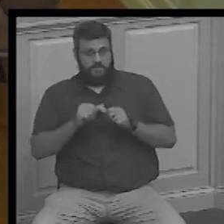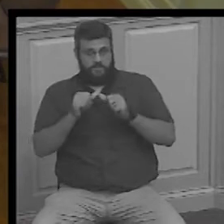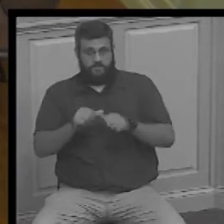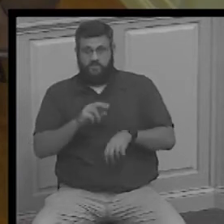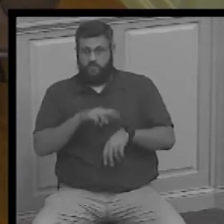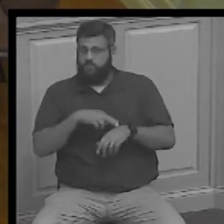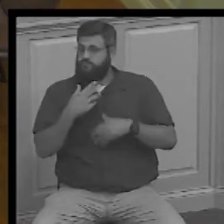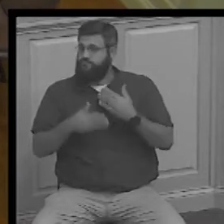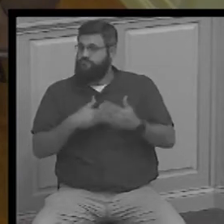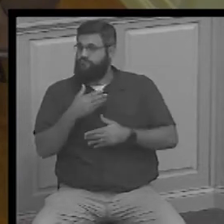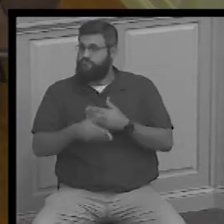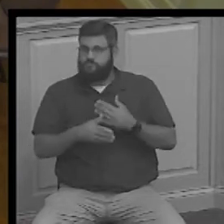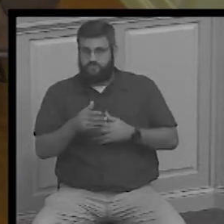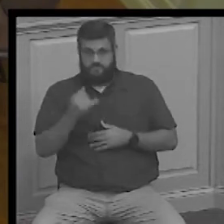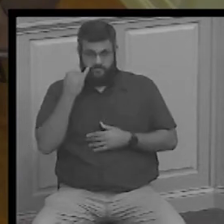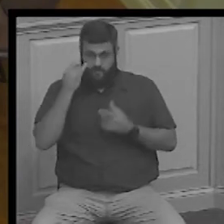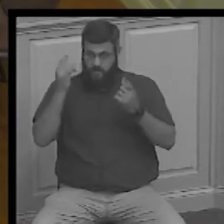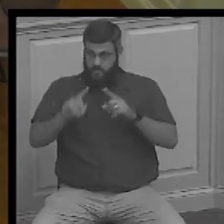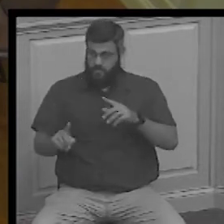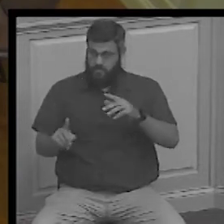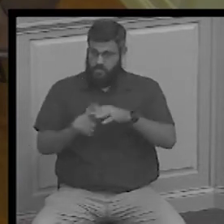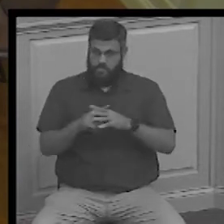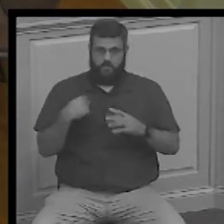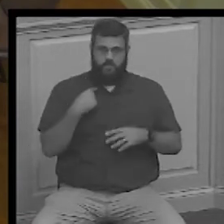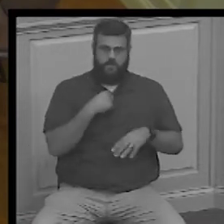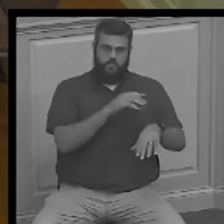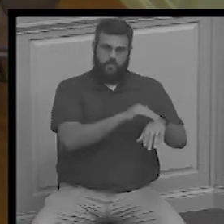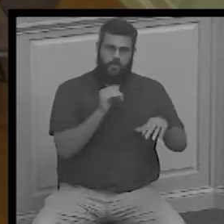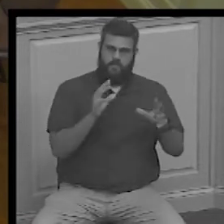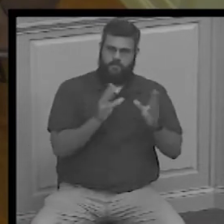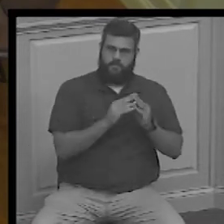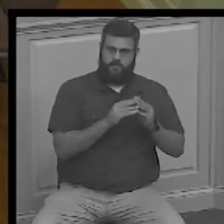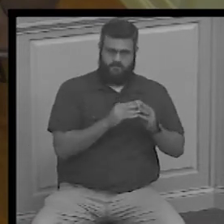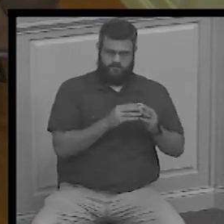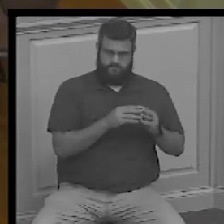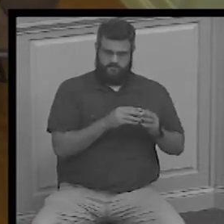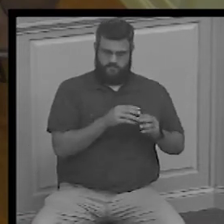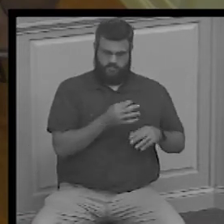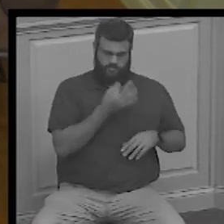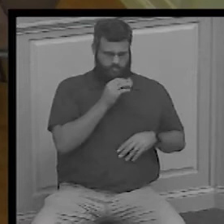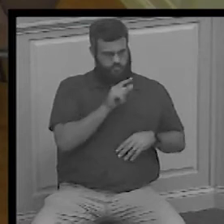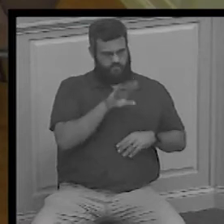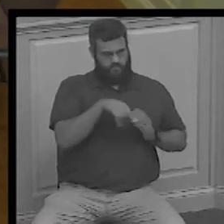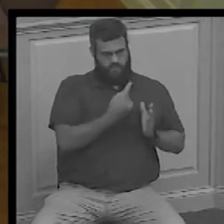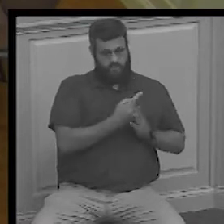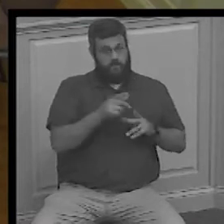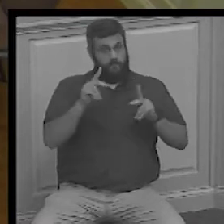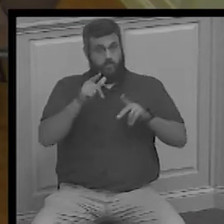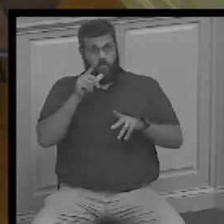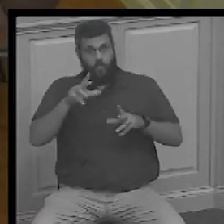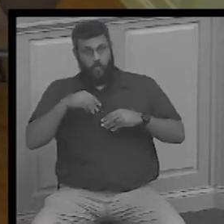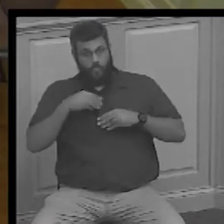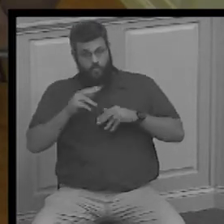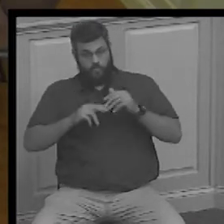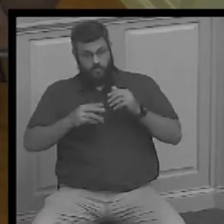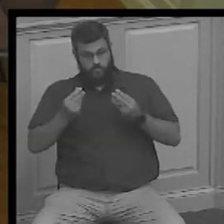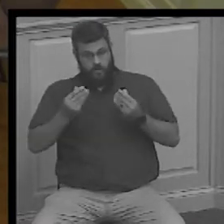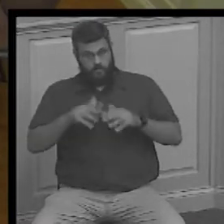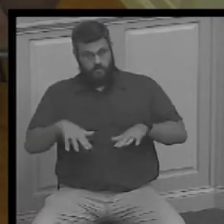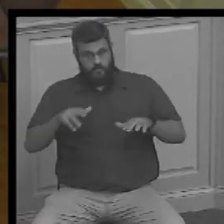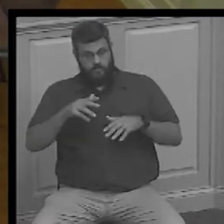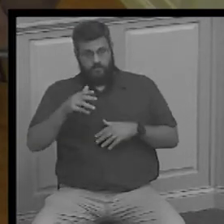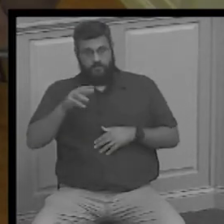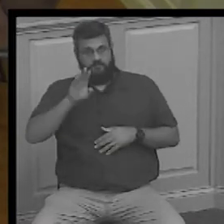just call a meeting in 24 hours, but I think it's just frustrating for the property owner Sure. that they gotta, And it seems a little